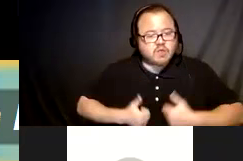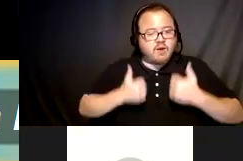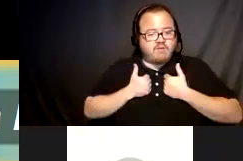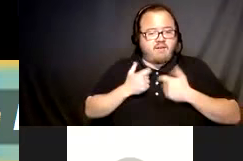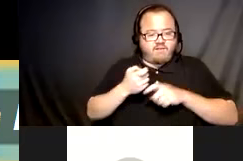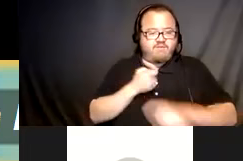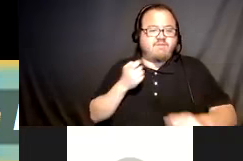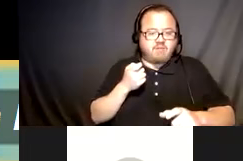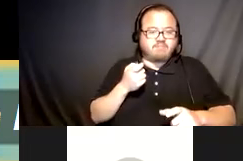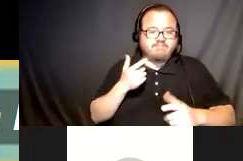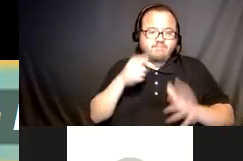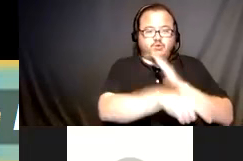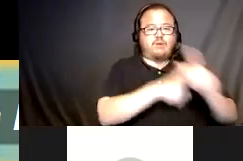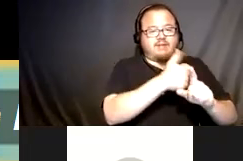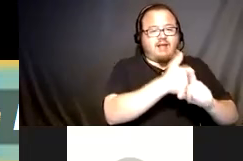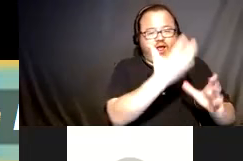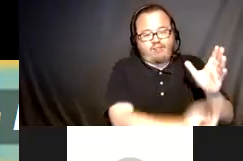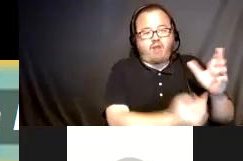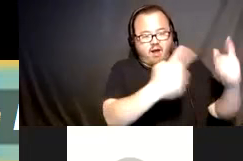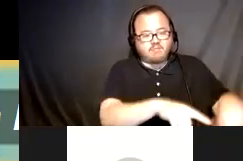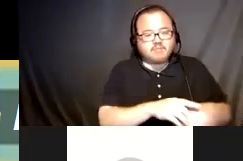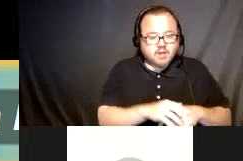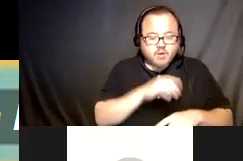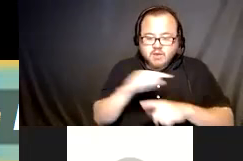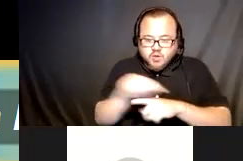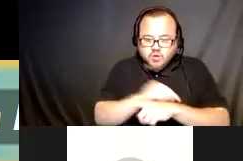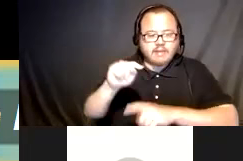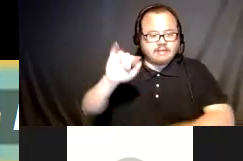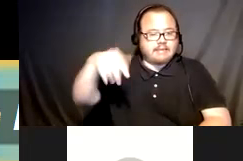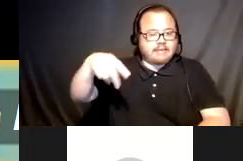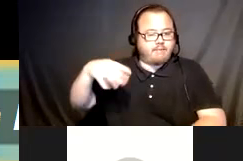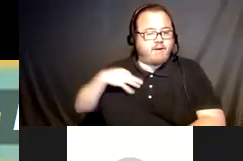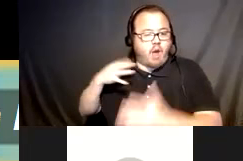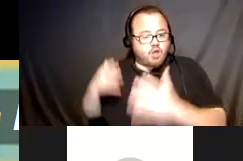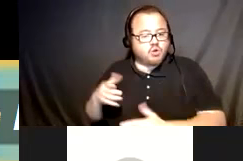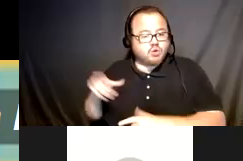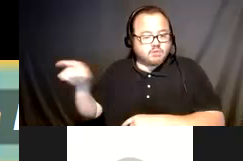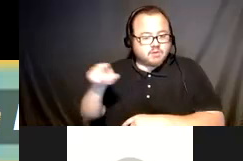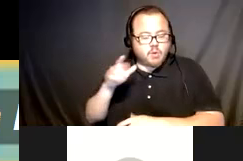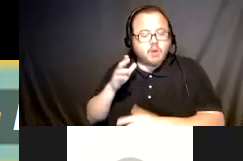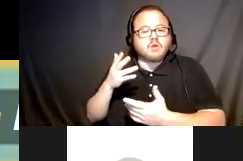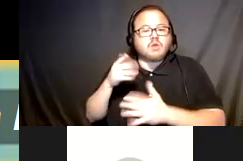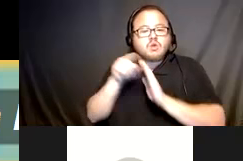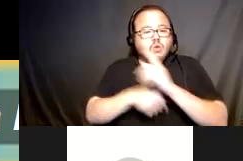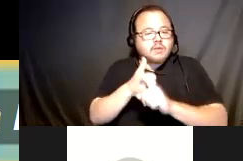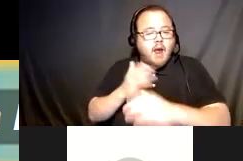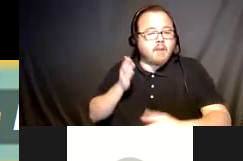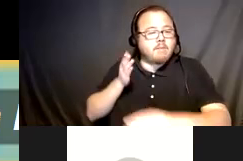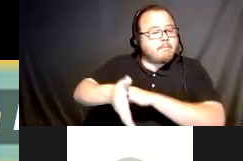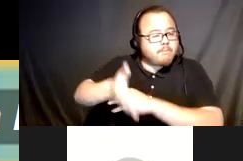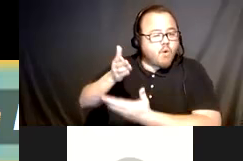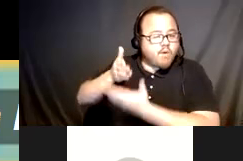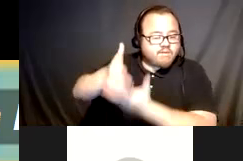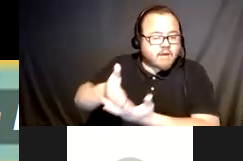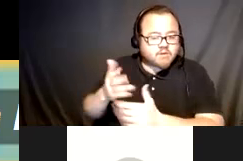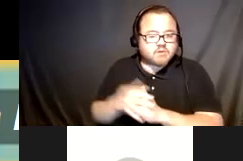loss, and trained TIP volunteers in suicide postvention specific response with